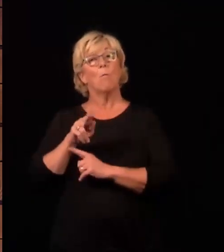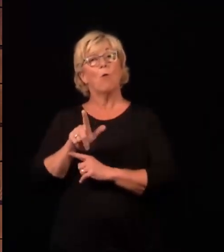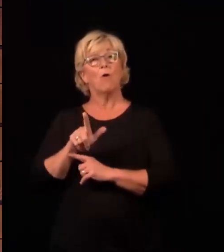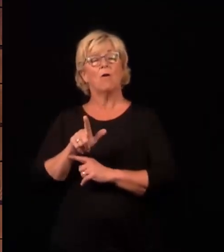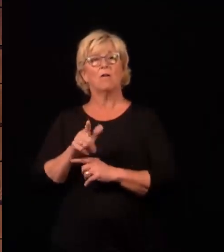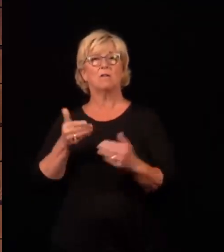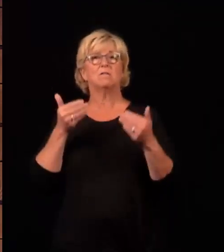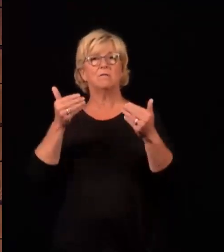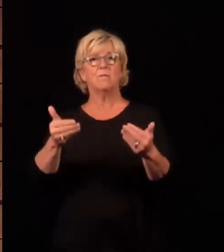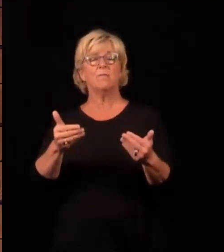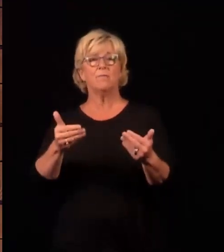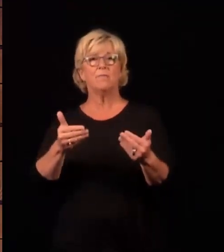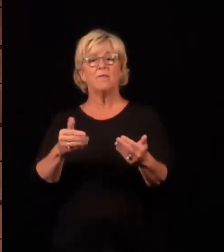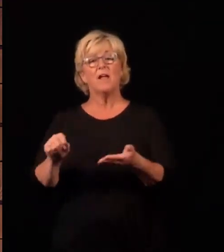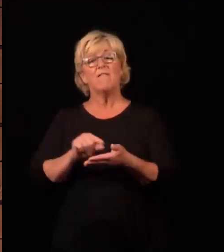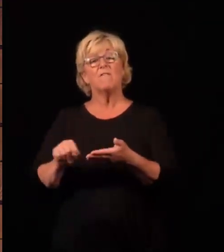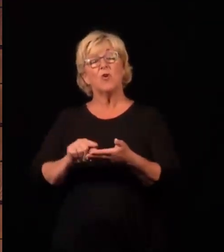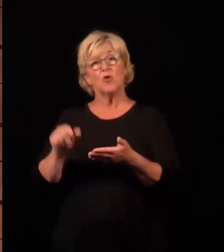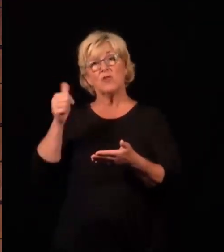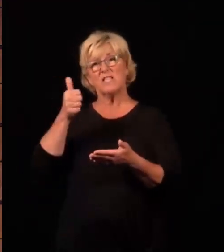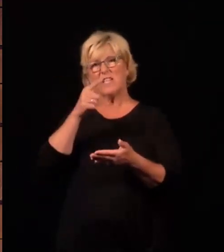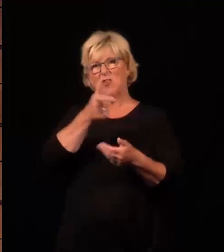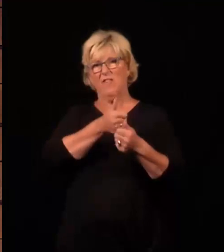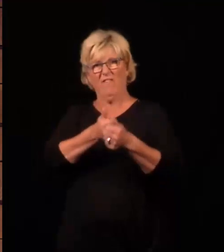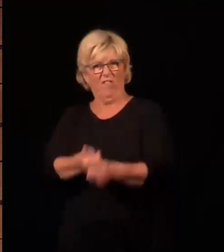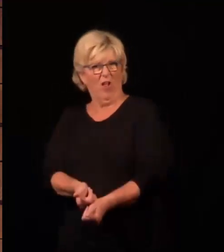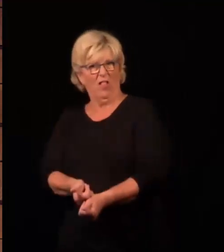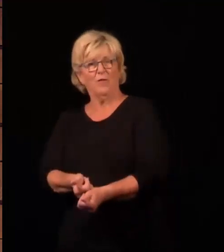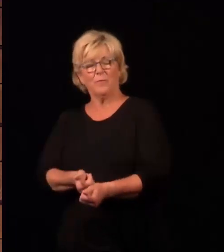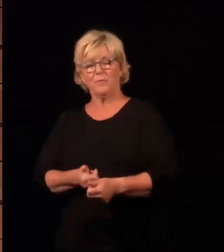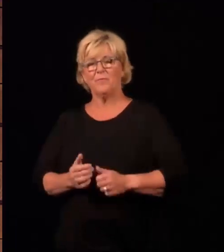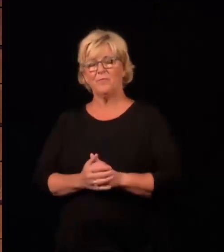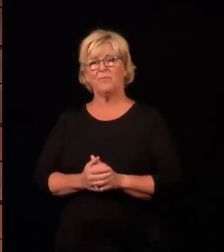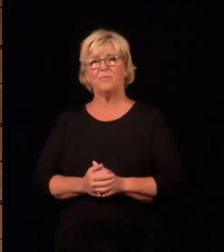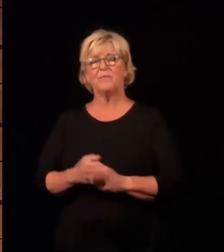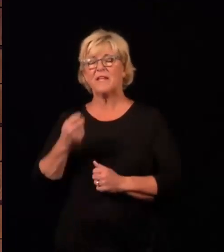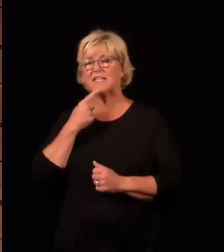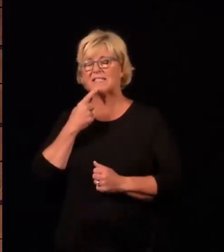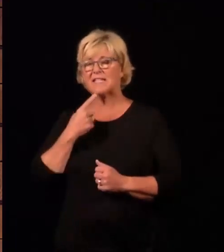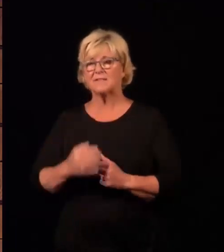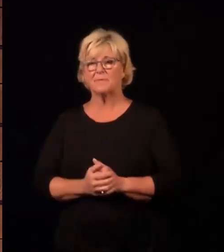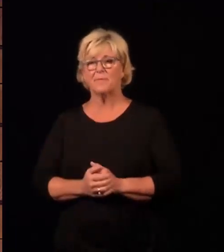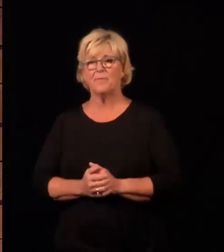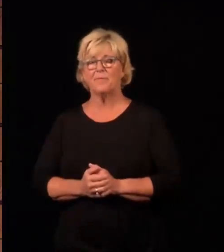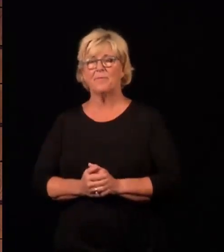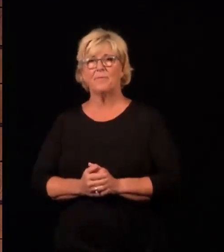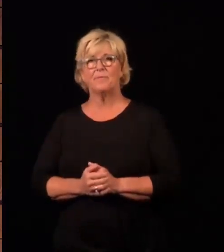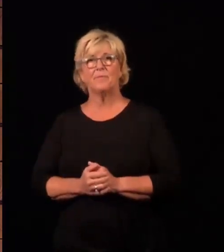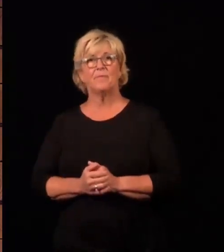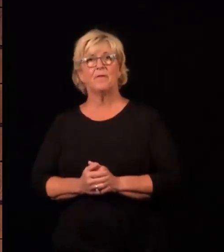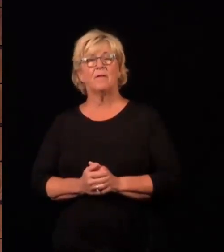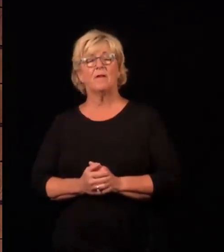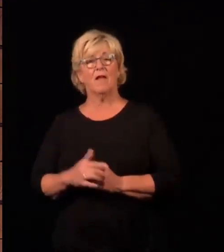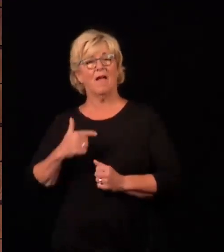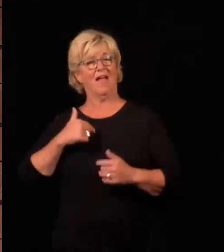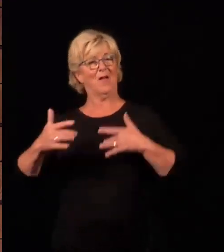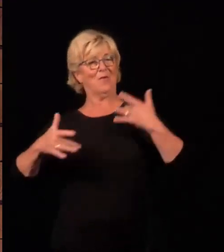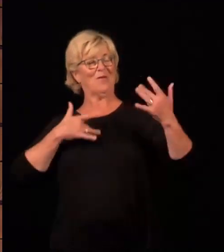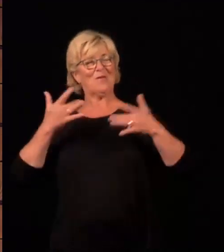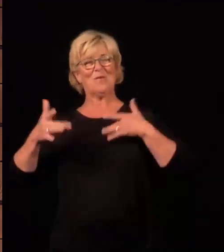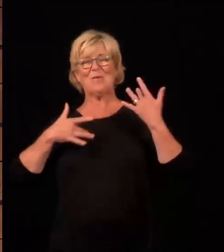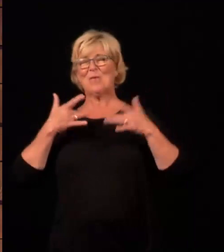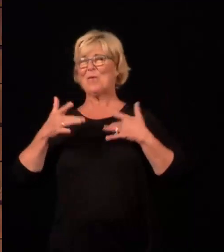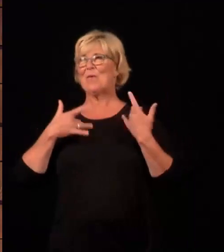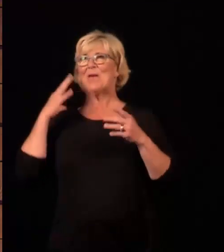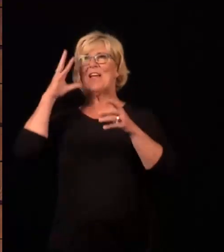up the reading. I'll start at verse 10. You follow along as I read. He says this, "I rejoice greatly